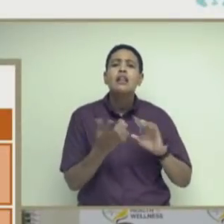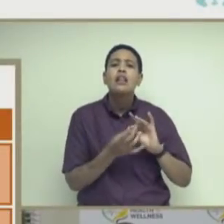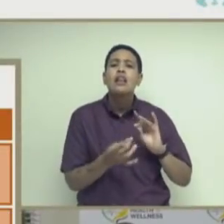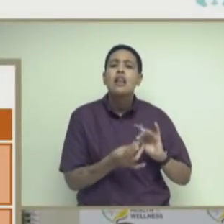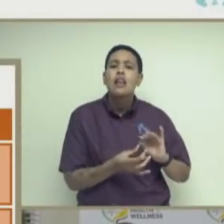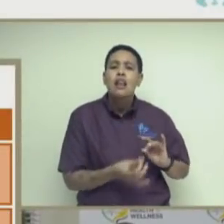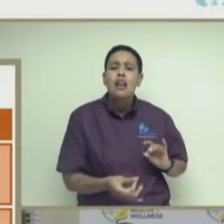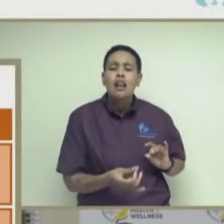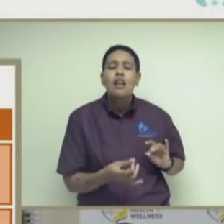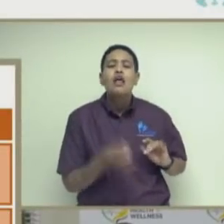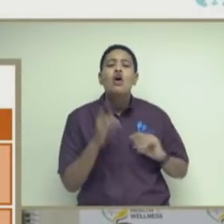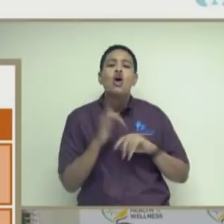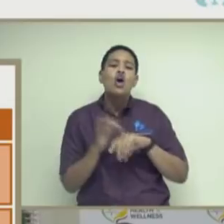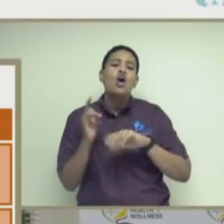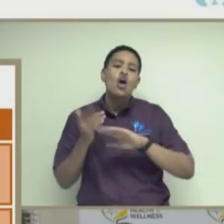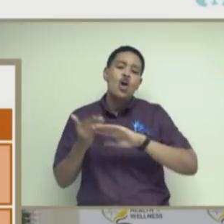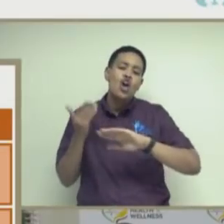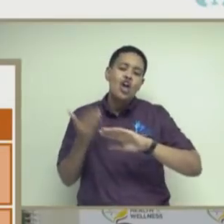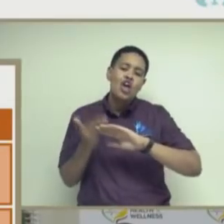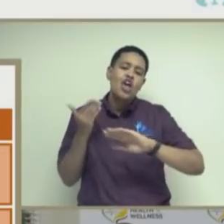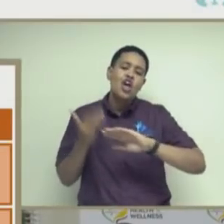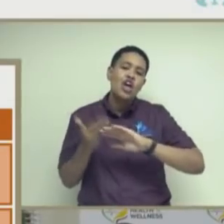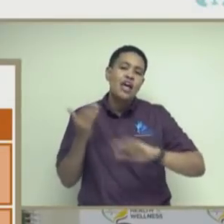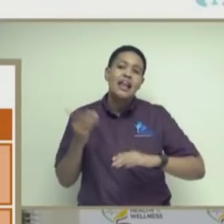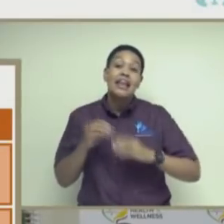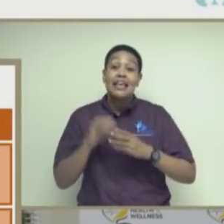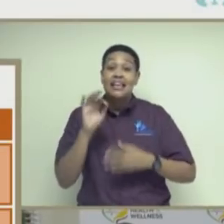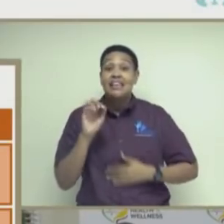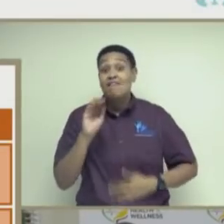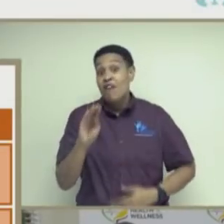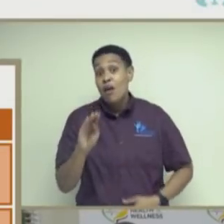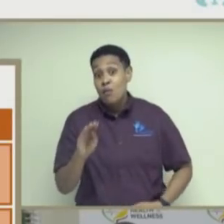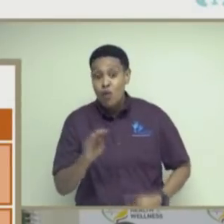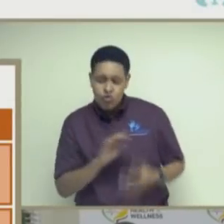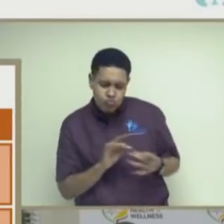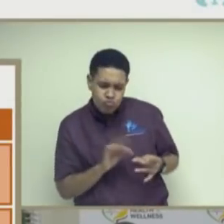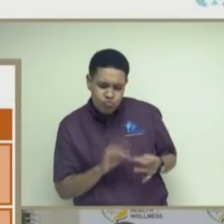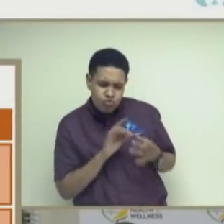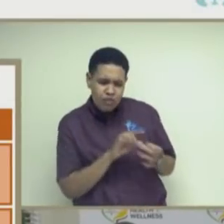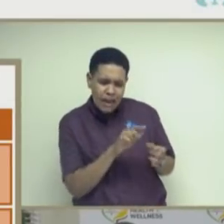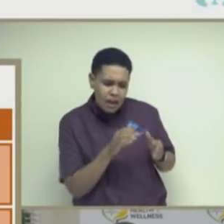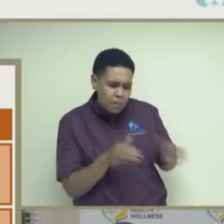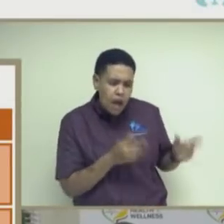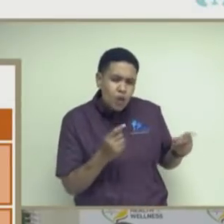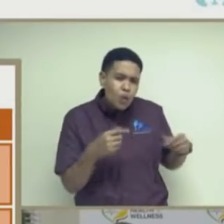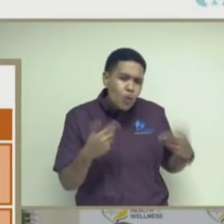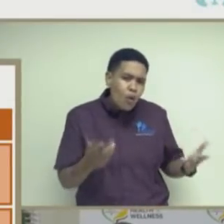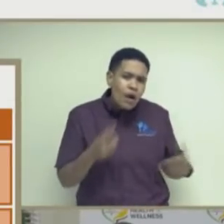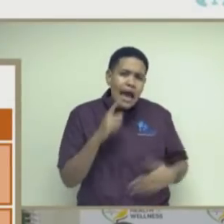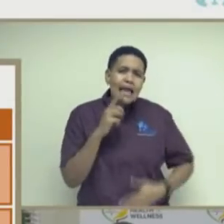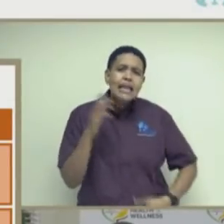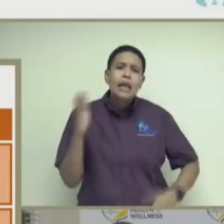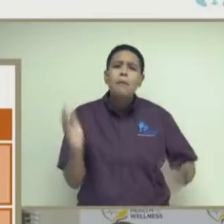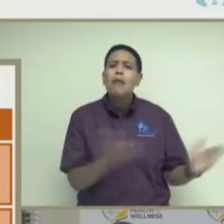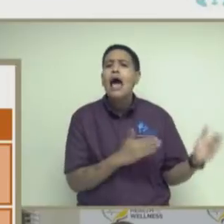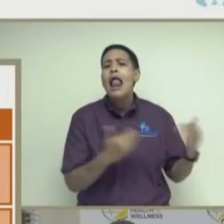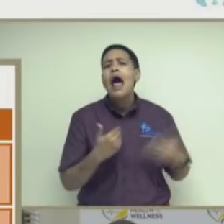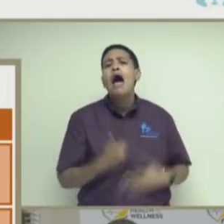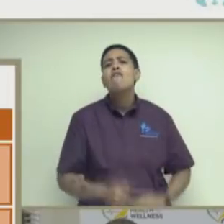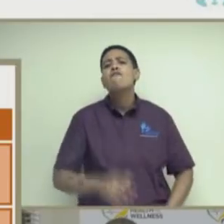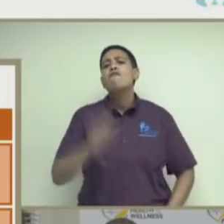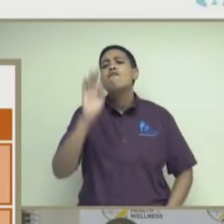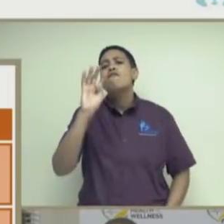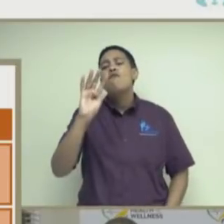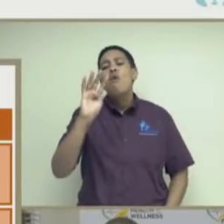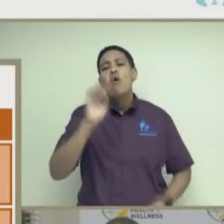conversation earlier in February around this plan, and the plan has 4